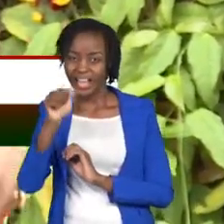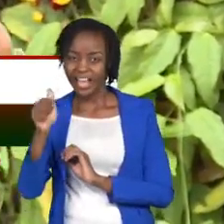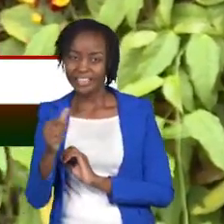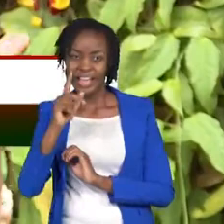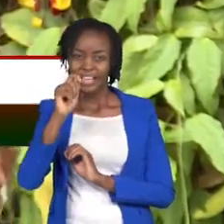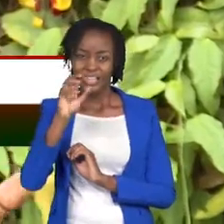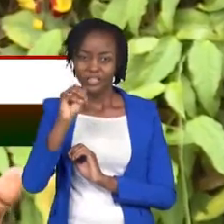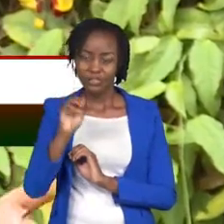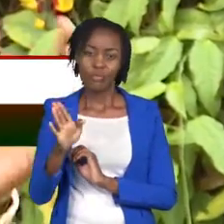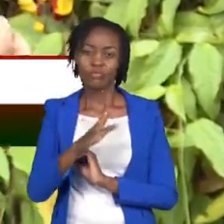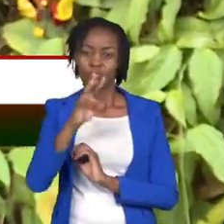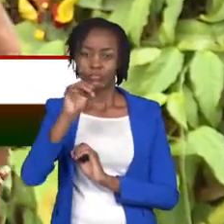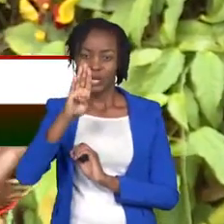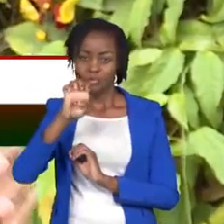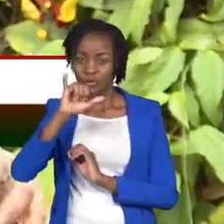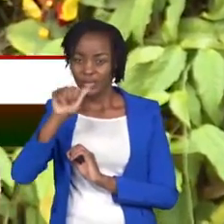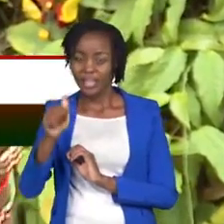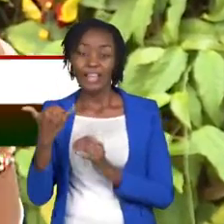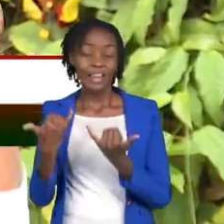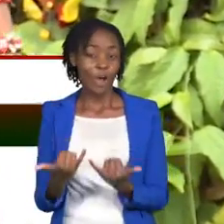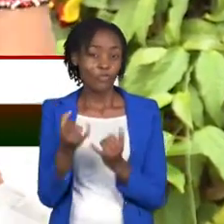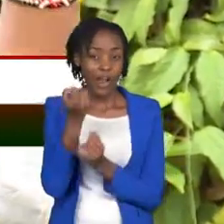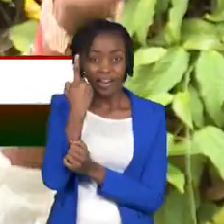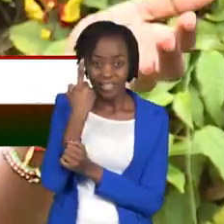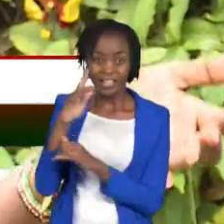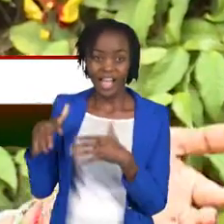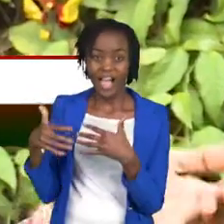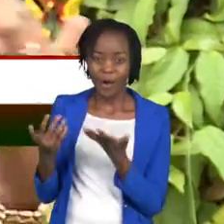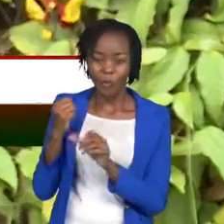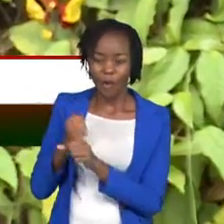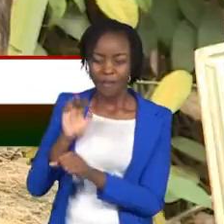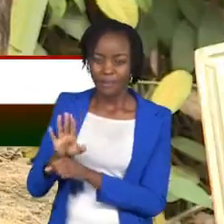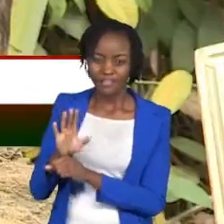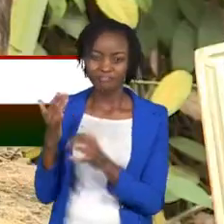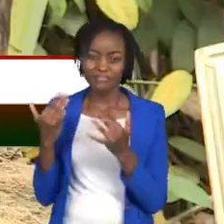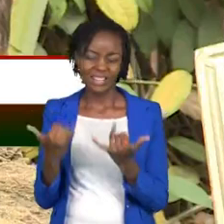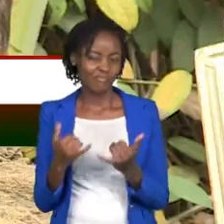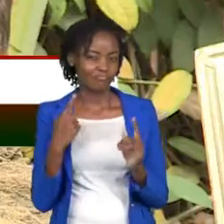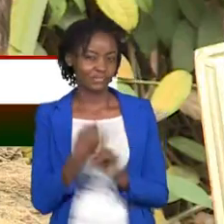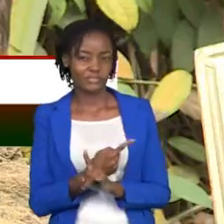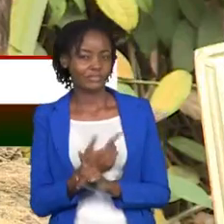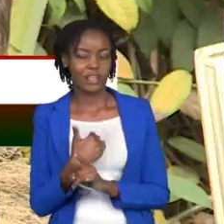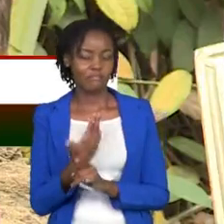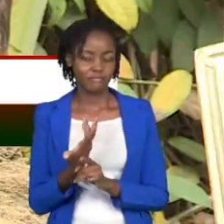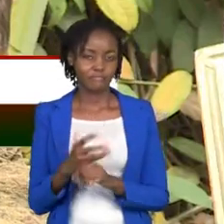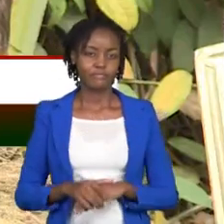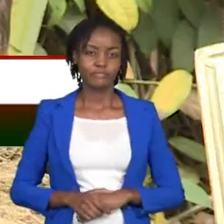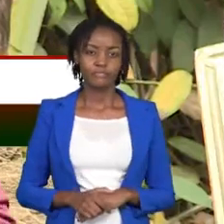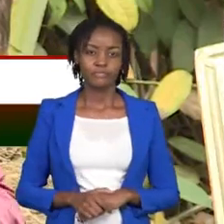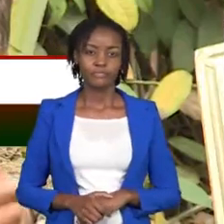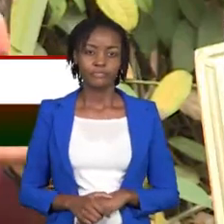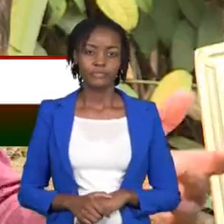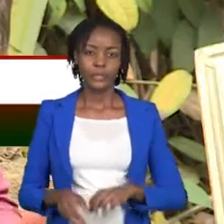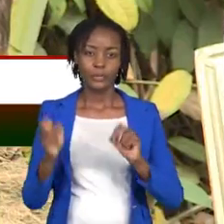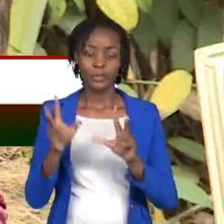understand their significance. That's one thing I can say that is different from when it was Kenyatta Day to right now, Mashujaa Day. And now